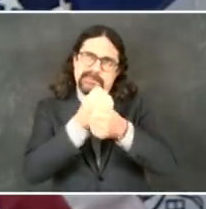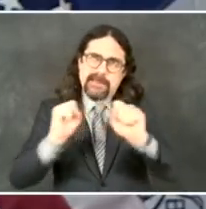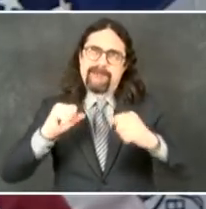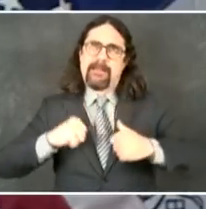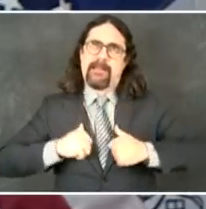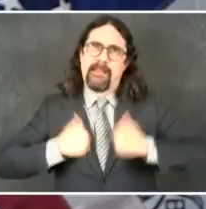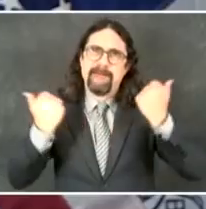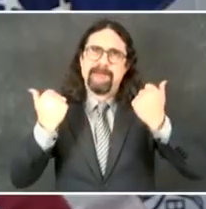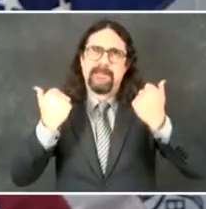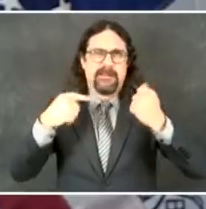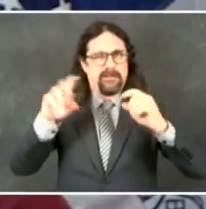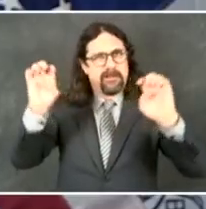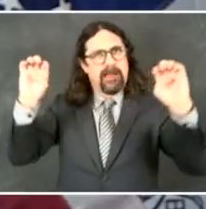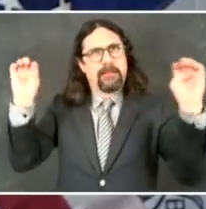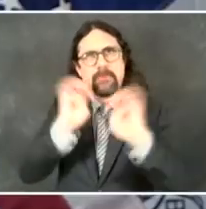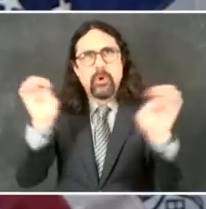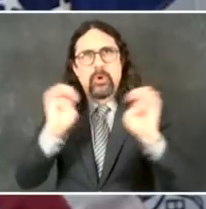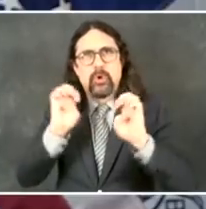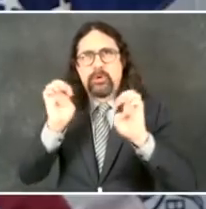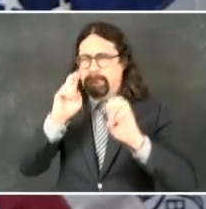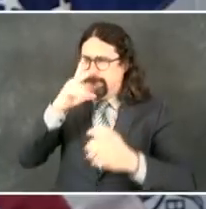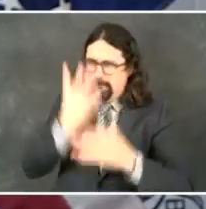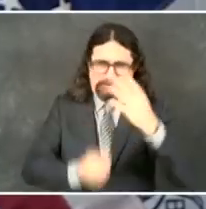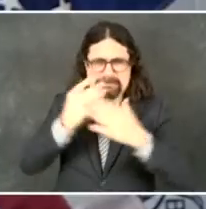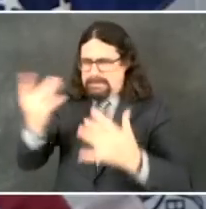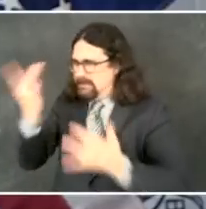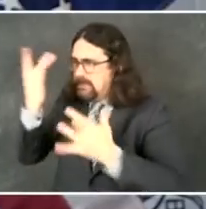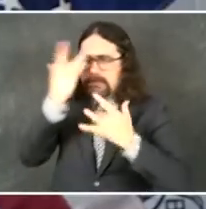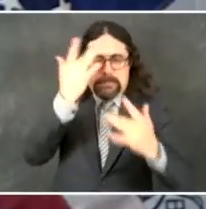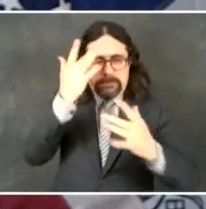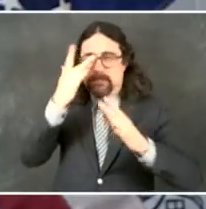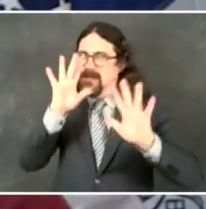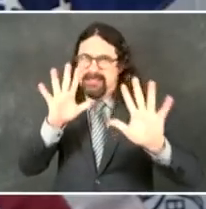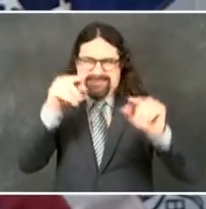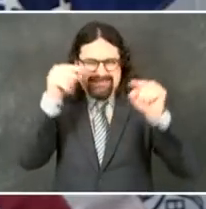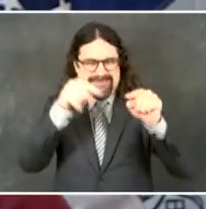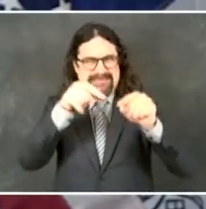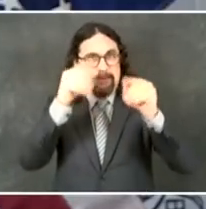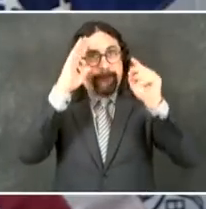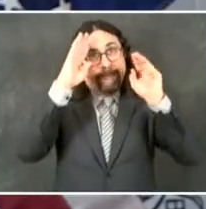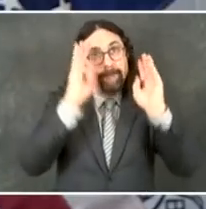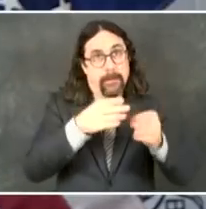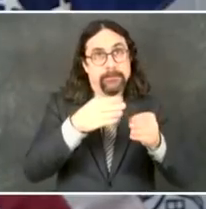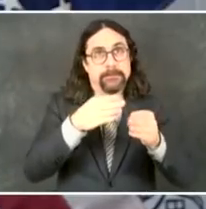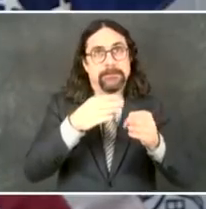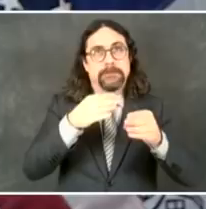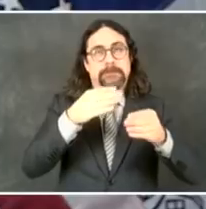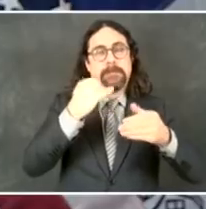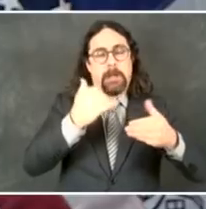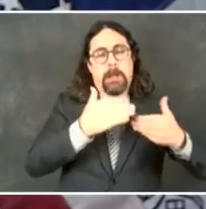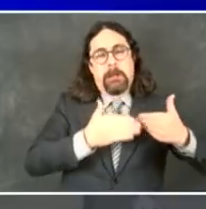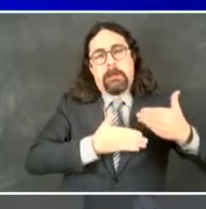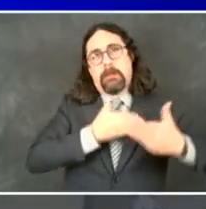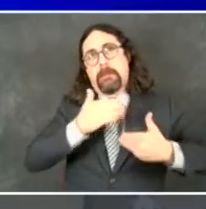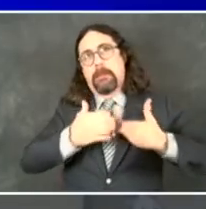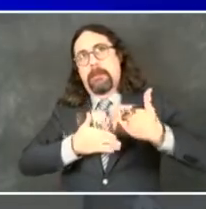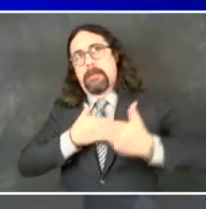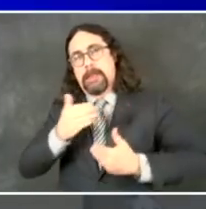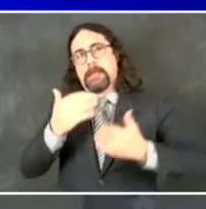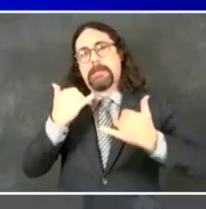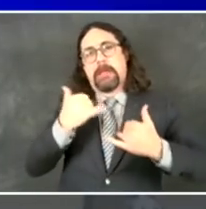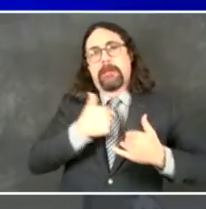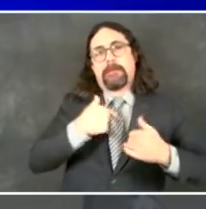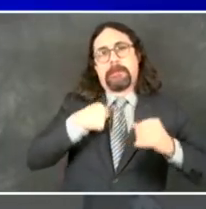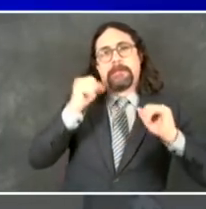able to over this last week or more. And so as of this morning, there will be 8 health and hospitals community